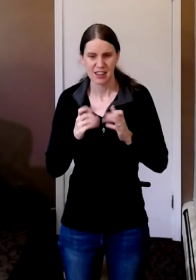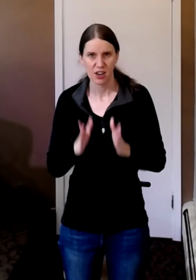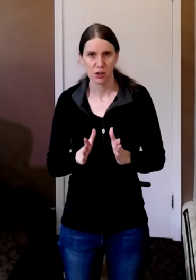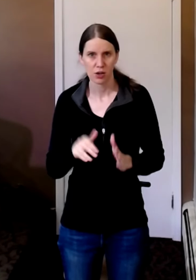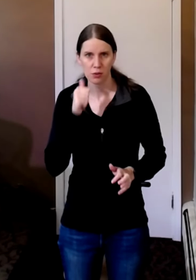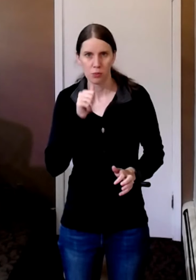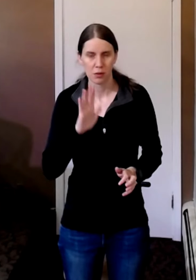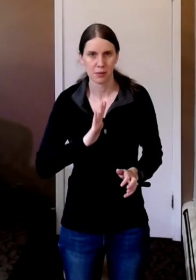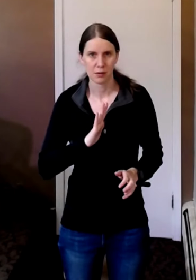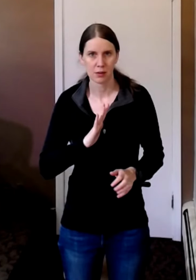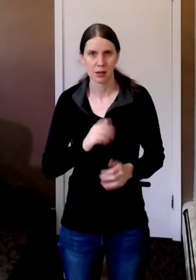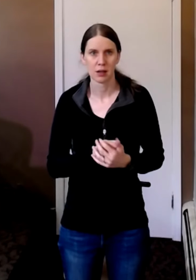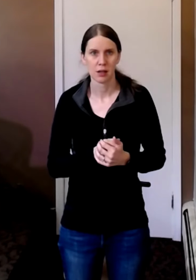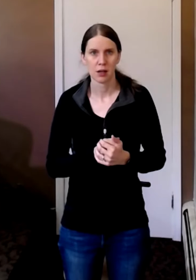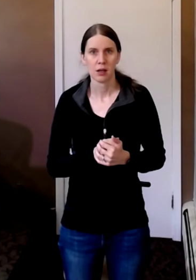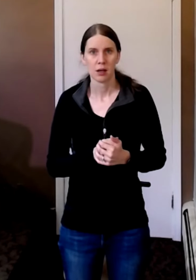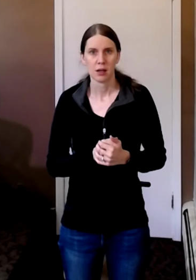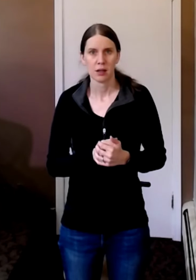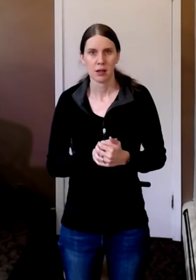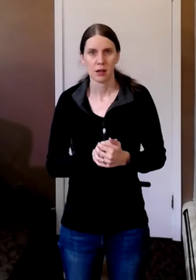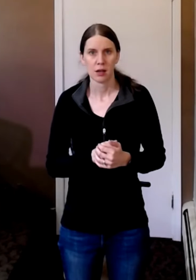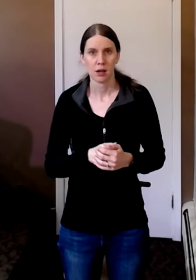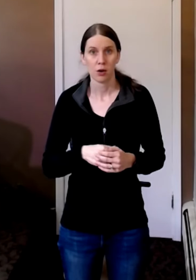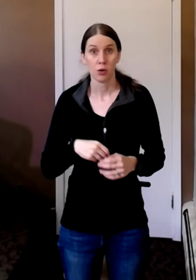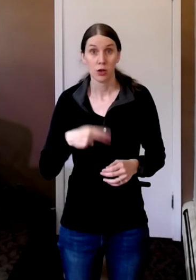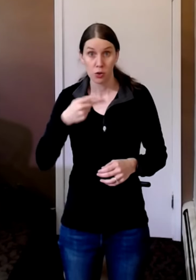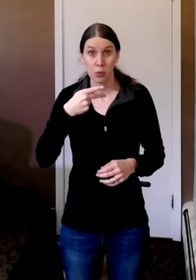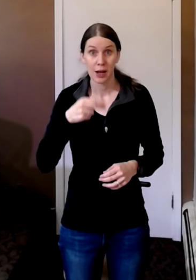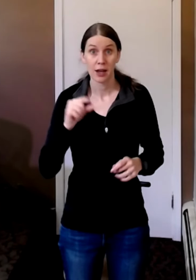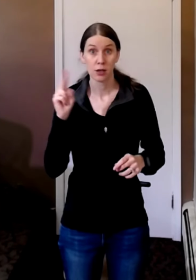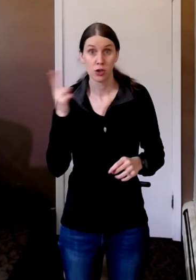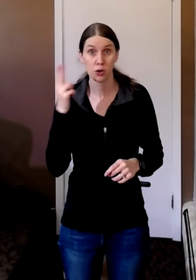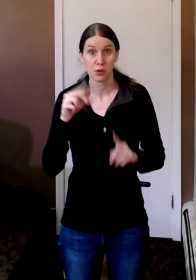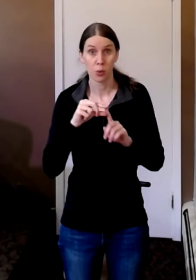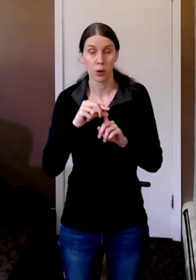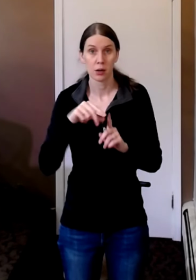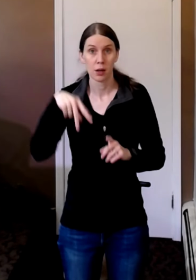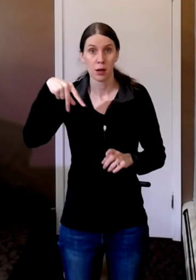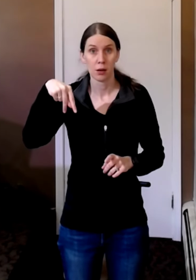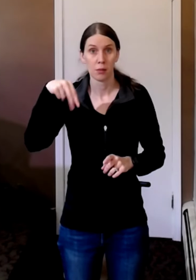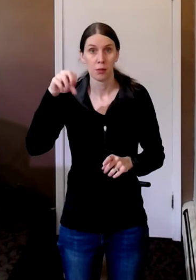like that. And we get our word pornography from it. So you can understand the